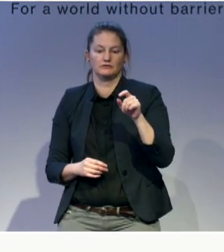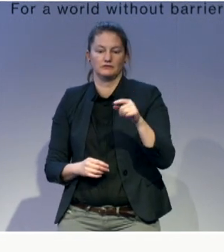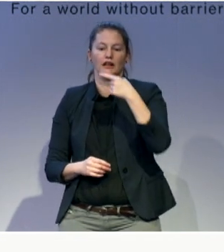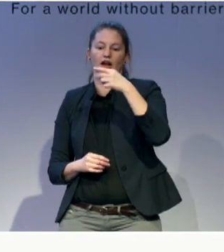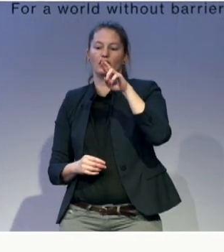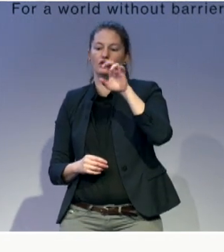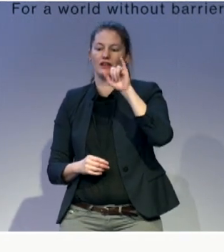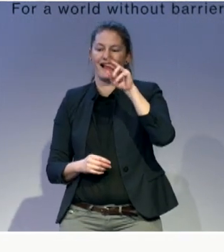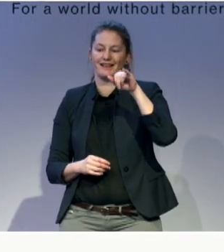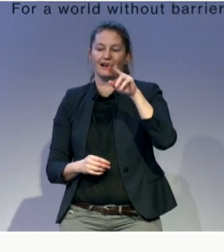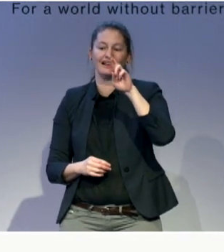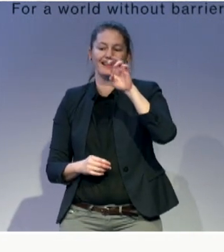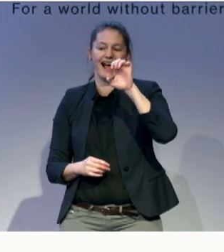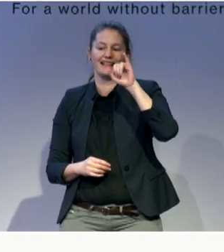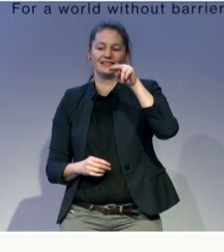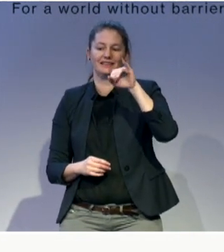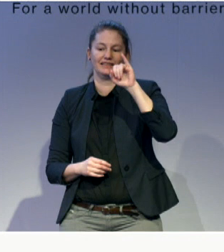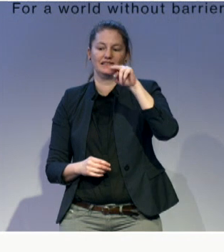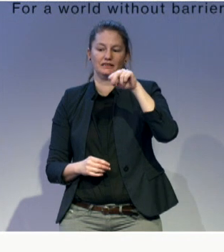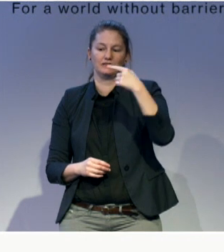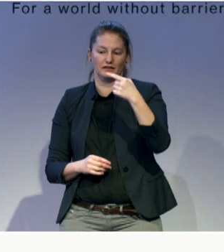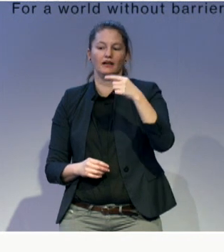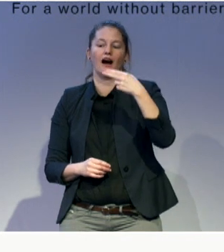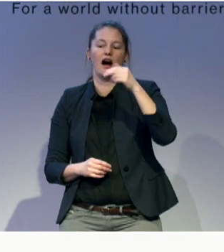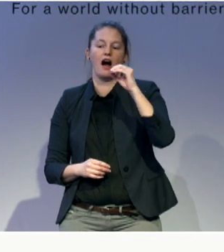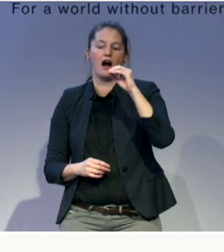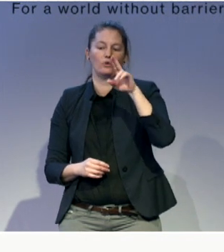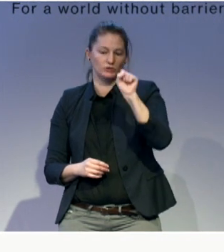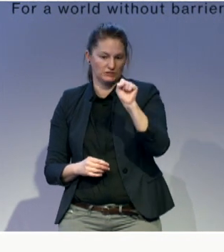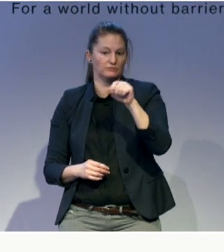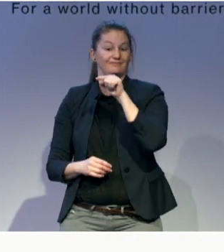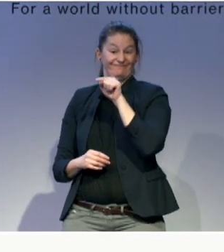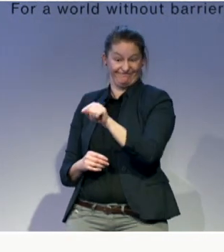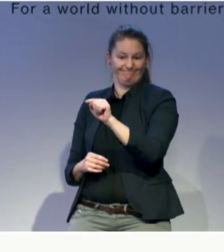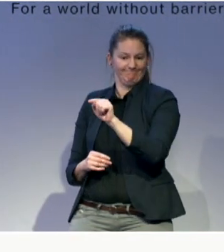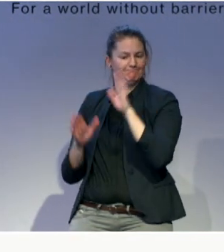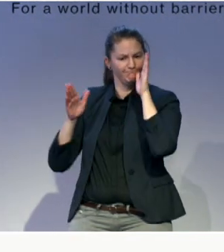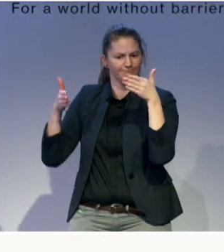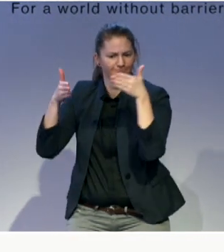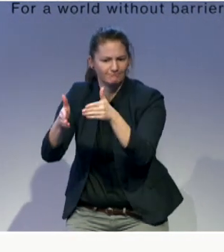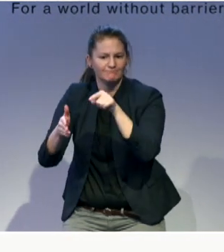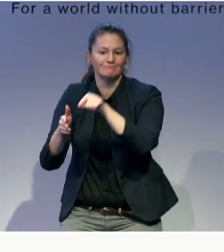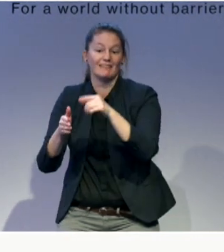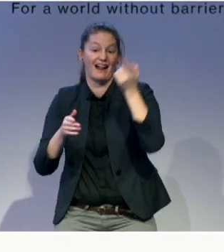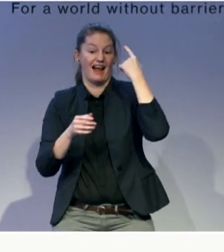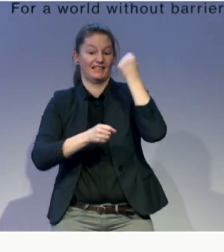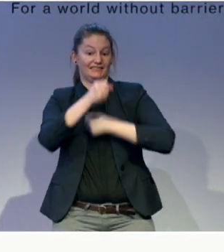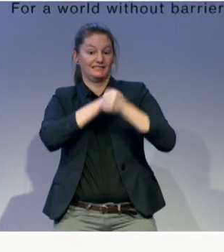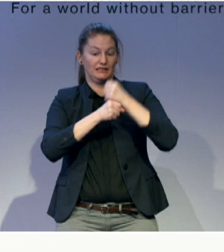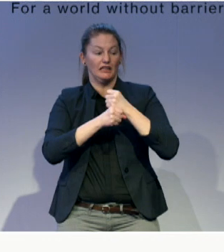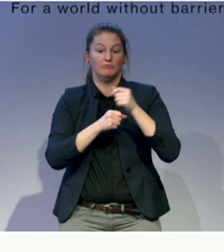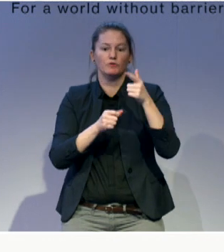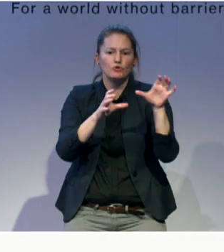Graz at the Zero Project Conference to connect them with innovators. We produced a